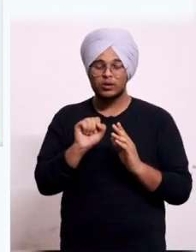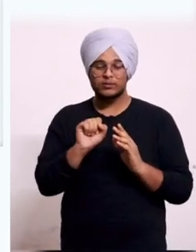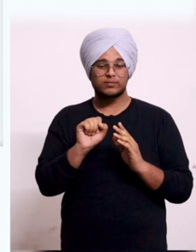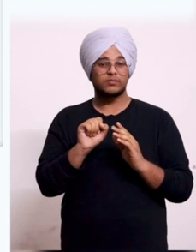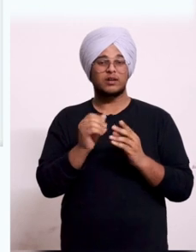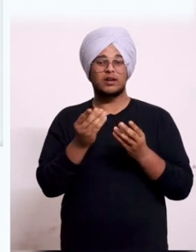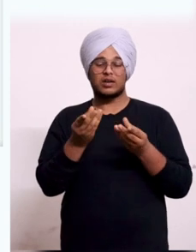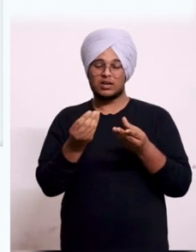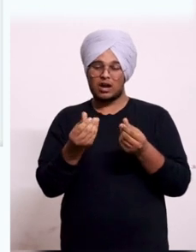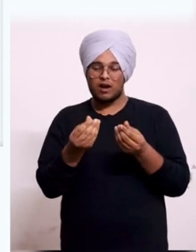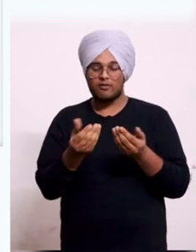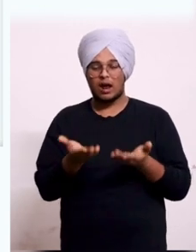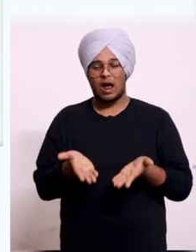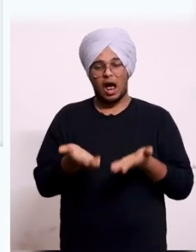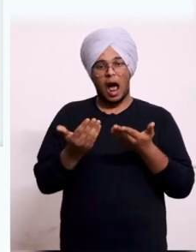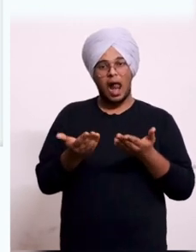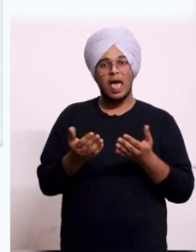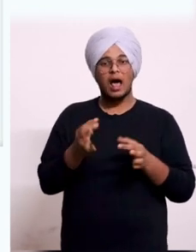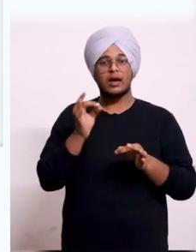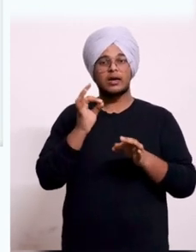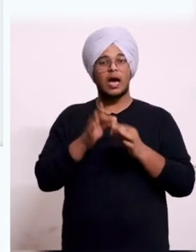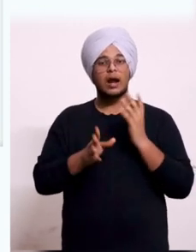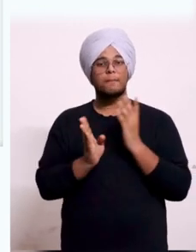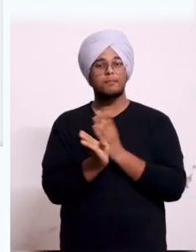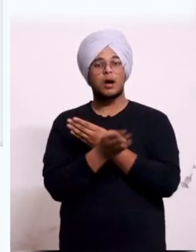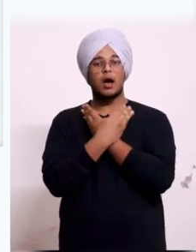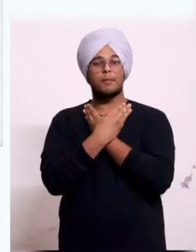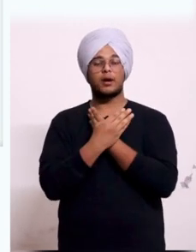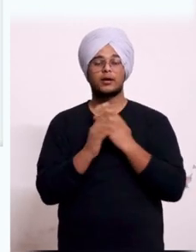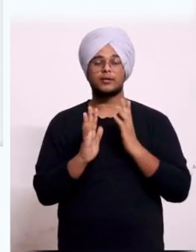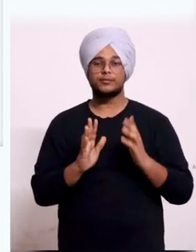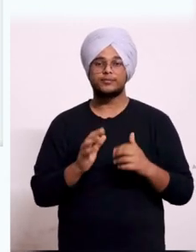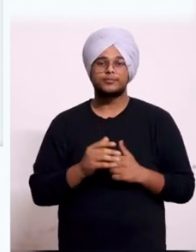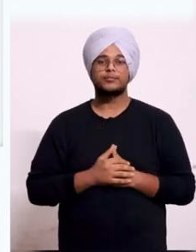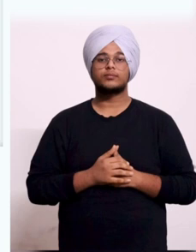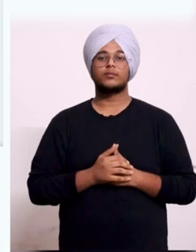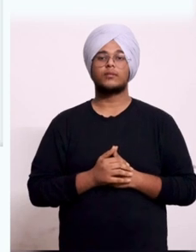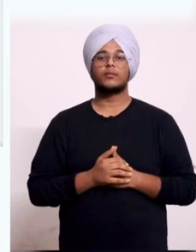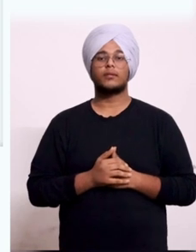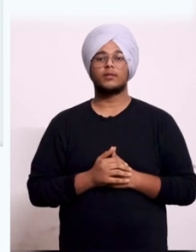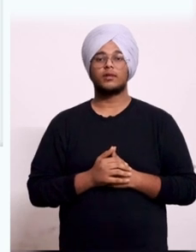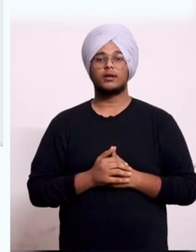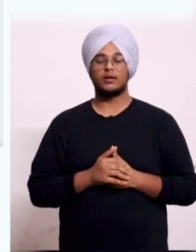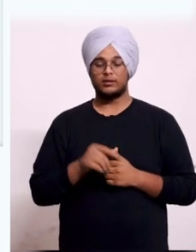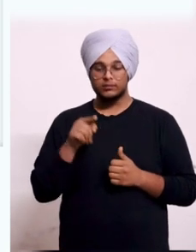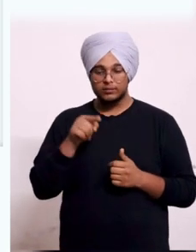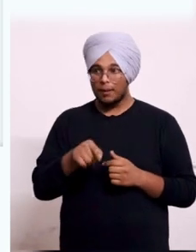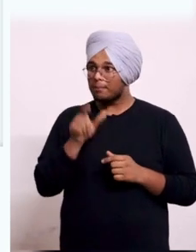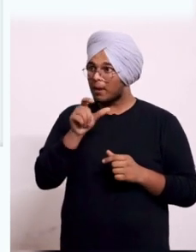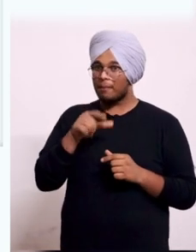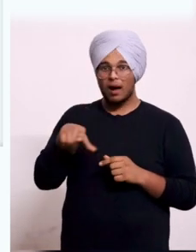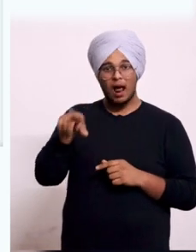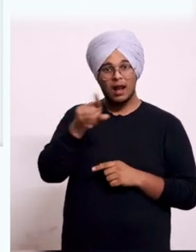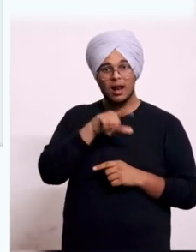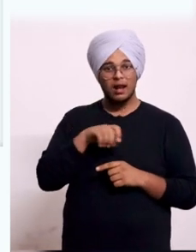pattern, as well as by the exceptional softness, warmth, and light of the wool.